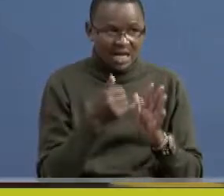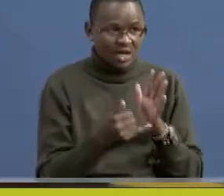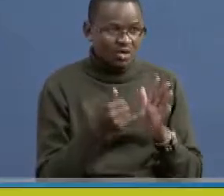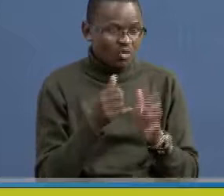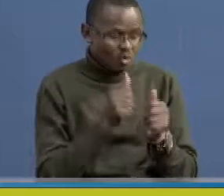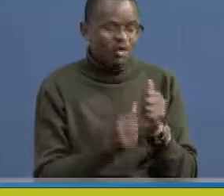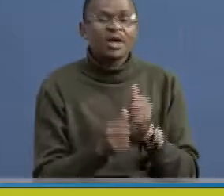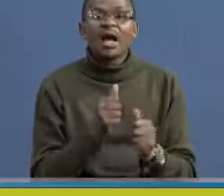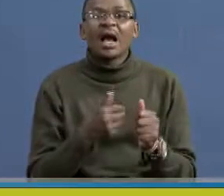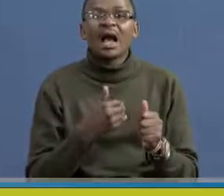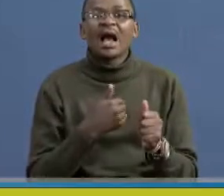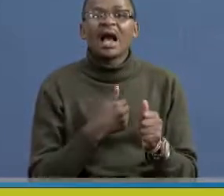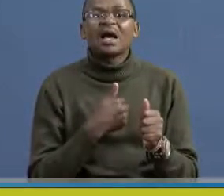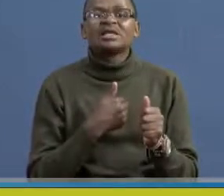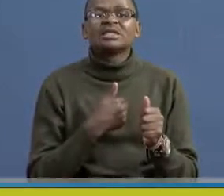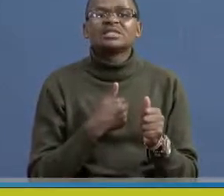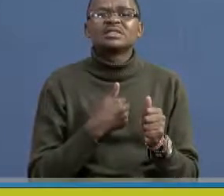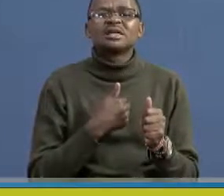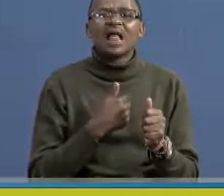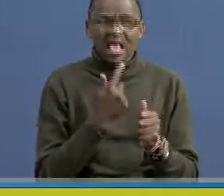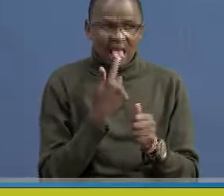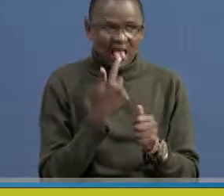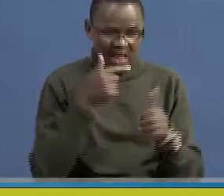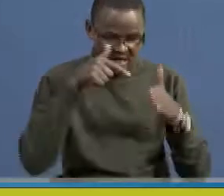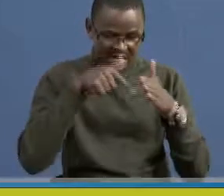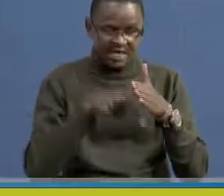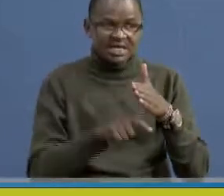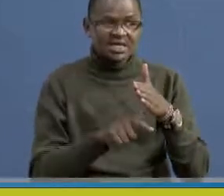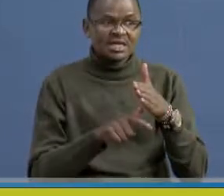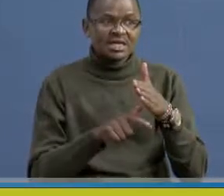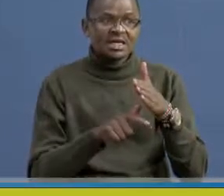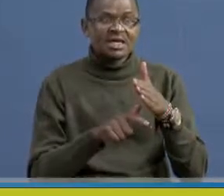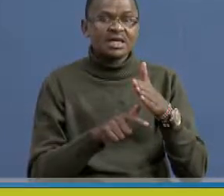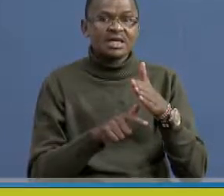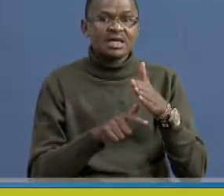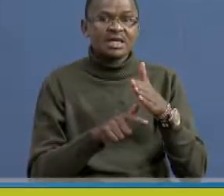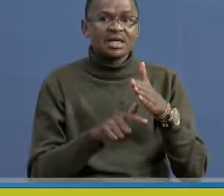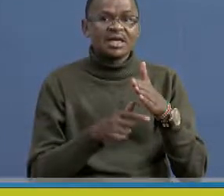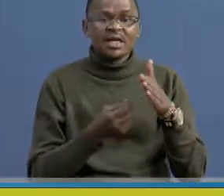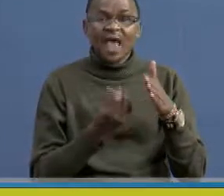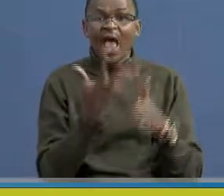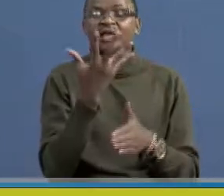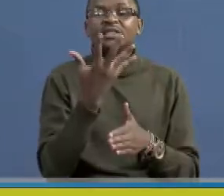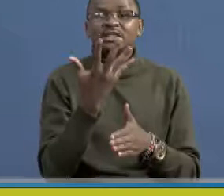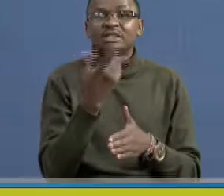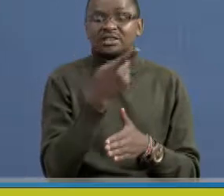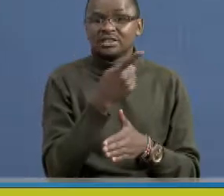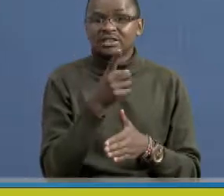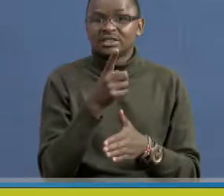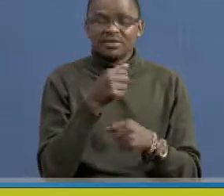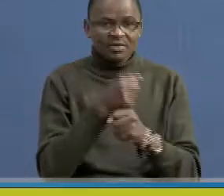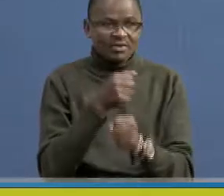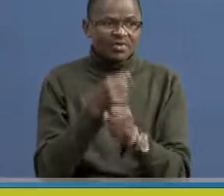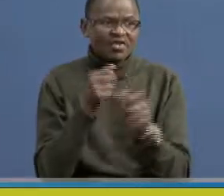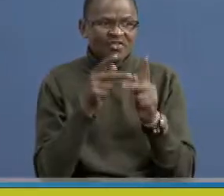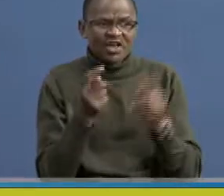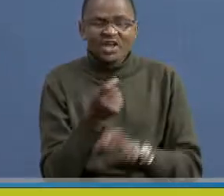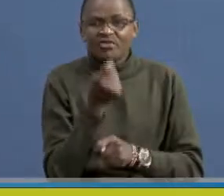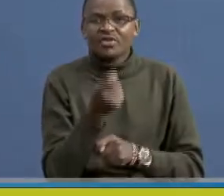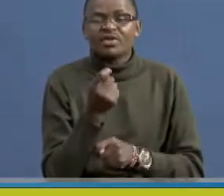which has a battery inside, which then heats a vapor, and that vapor is made up of very